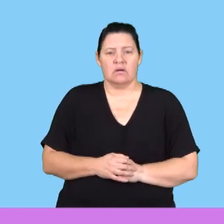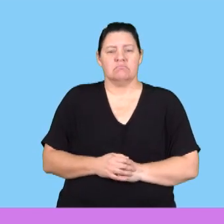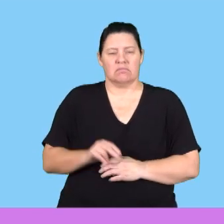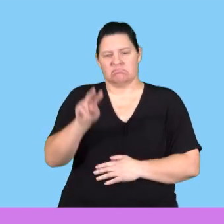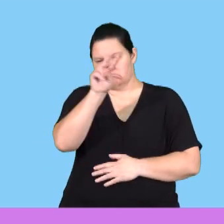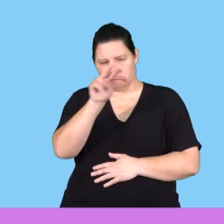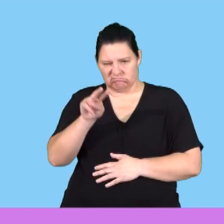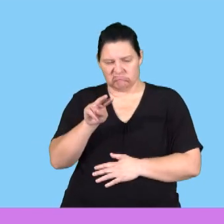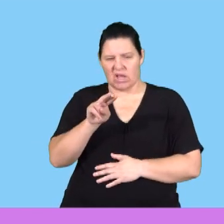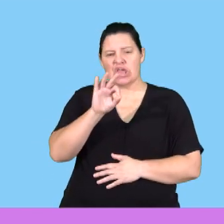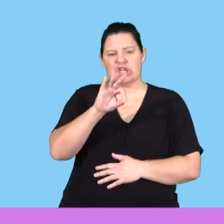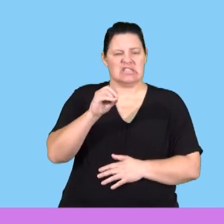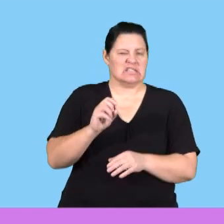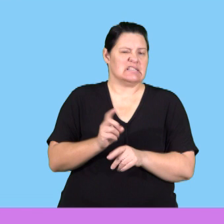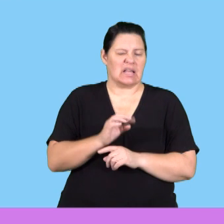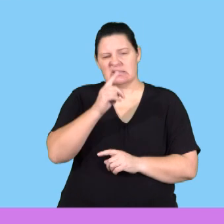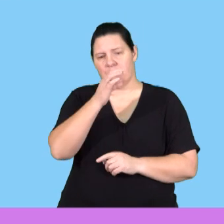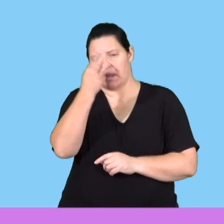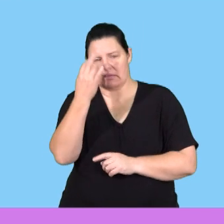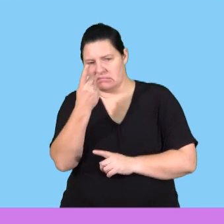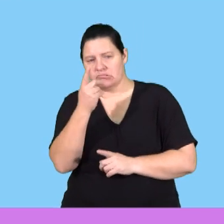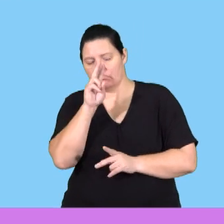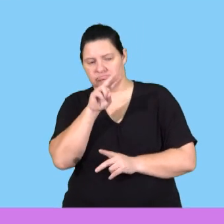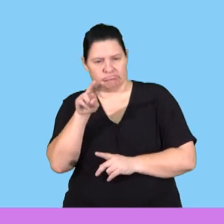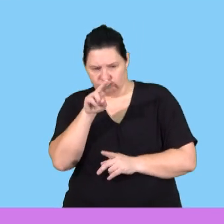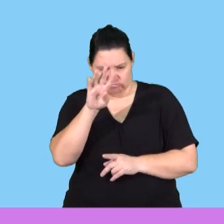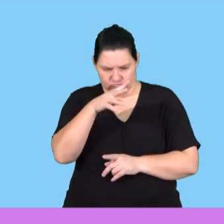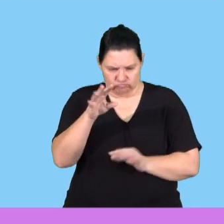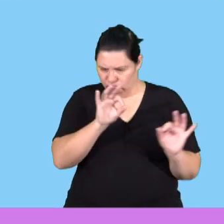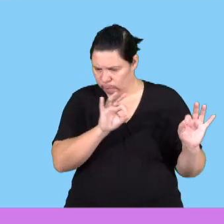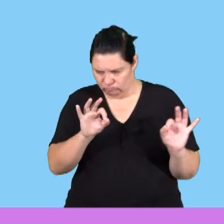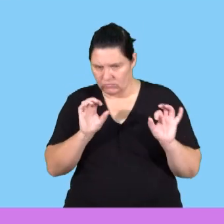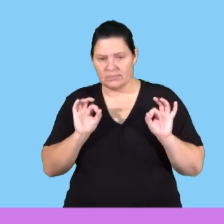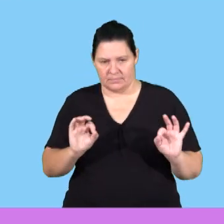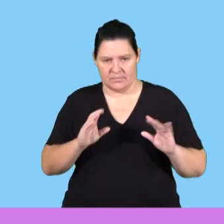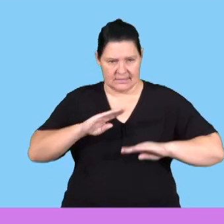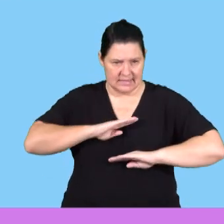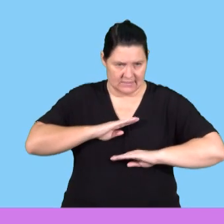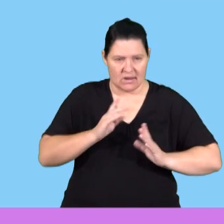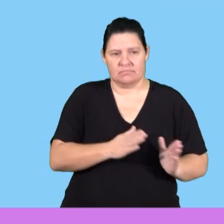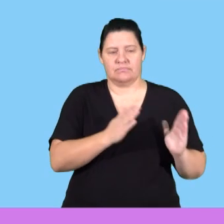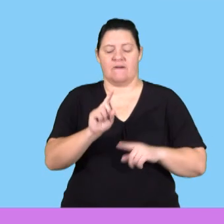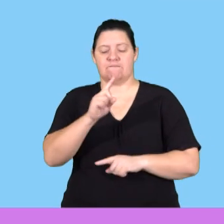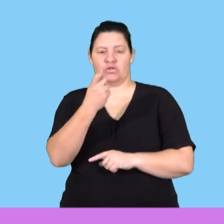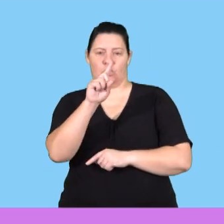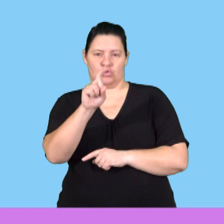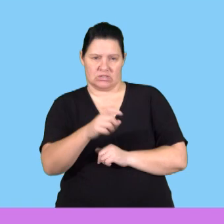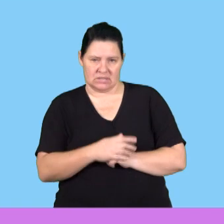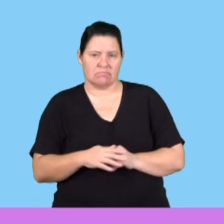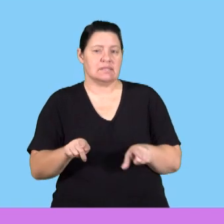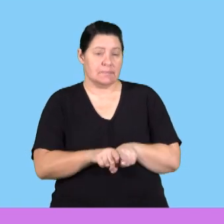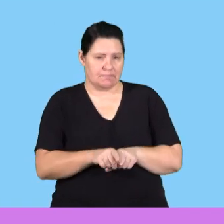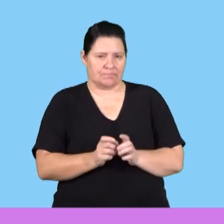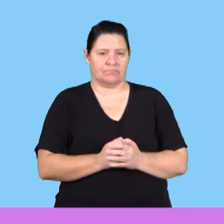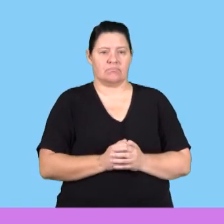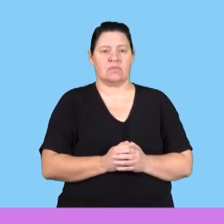some 30 seconds to a minute and see what the data is all about. Now let's move on to our first question.